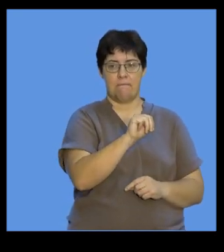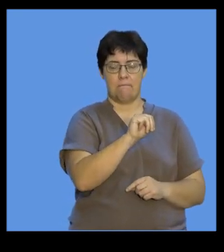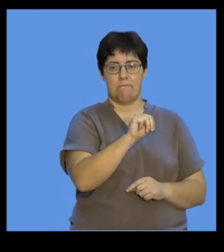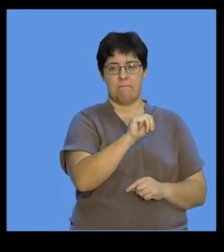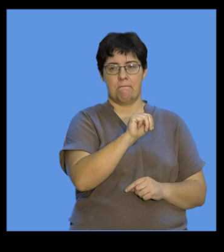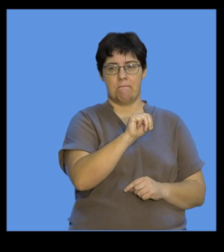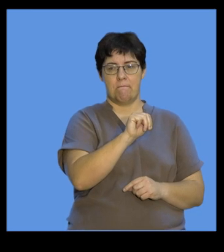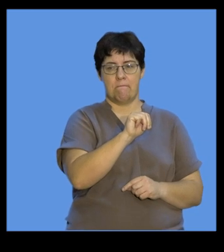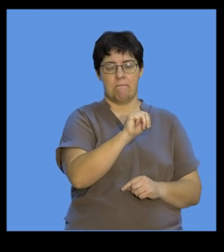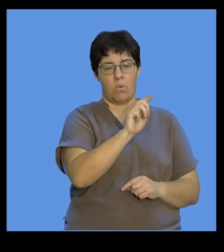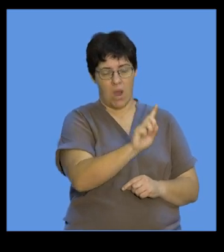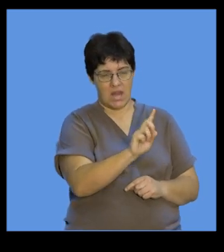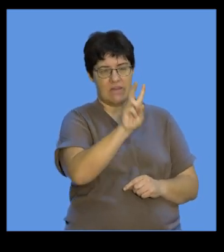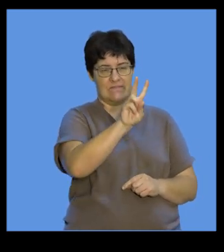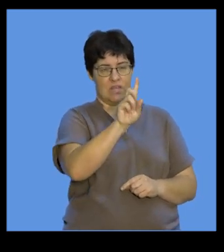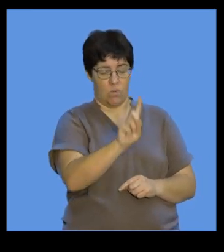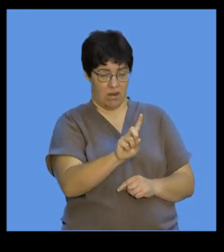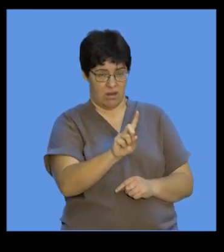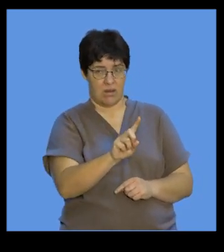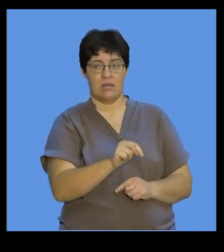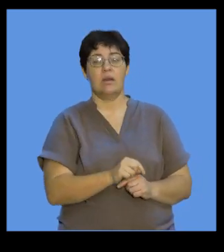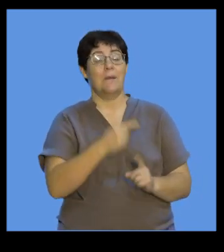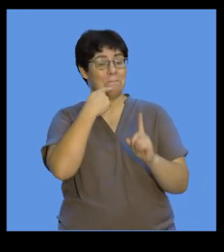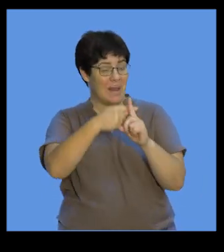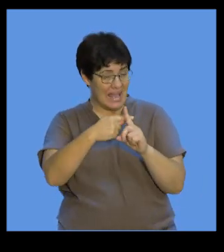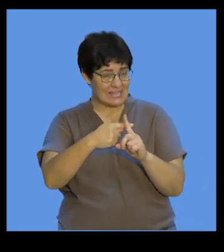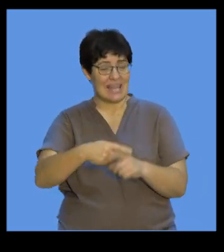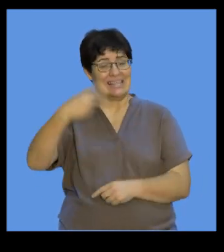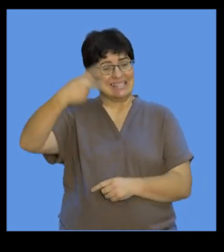All right, so that gives me the total momentum before the collision.